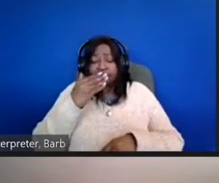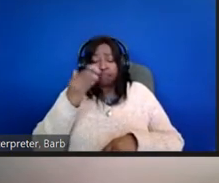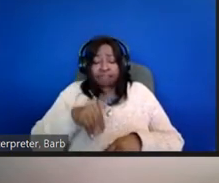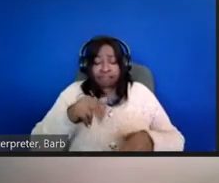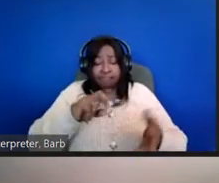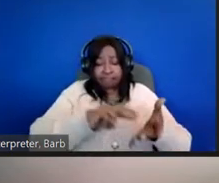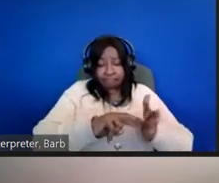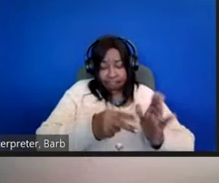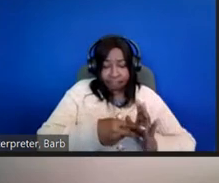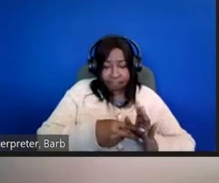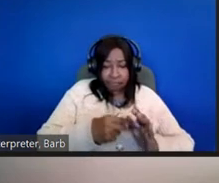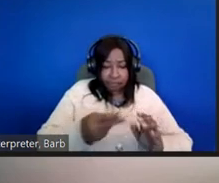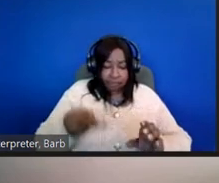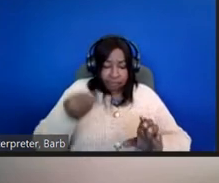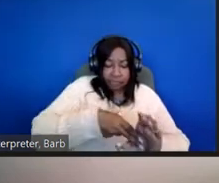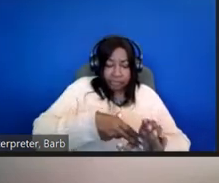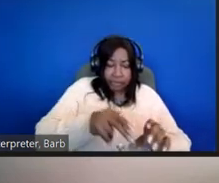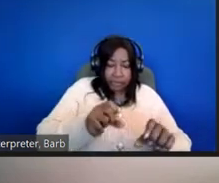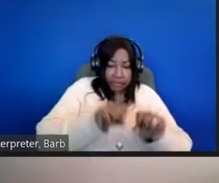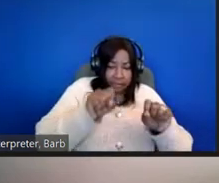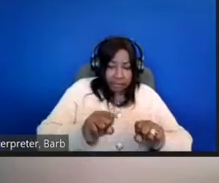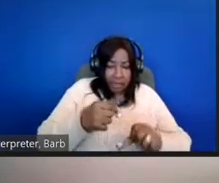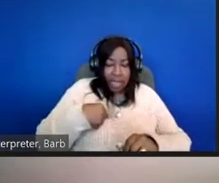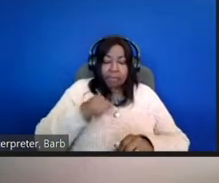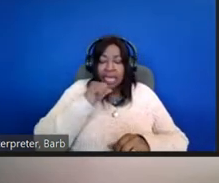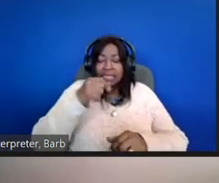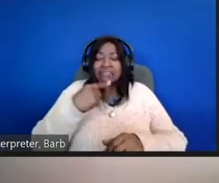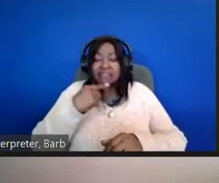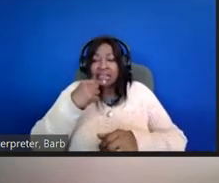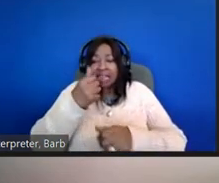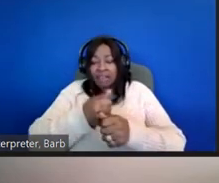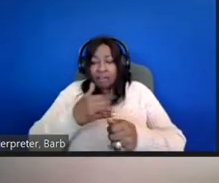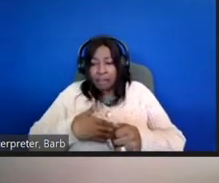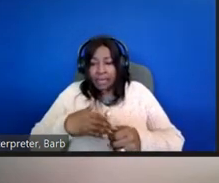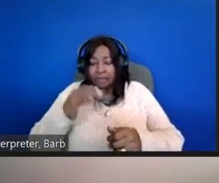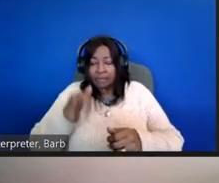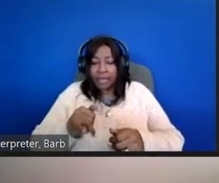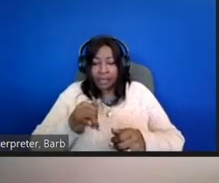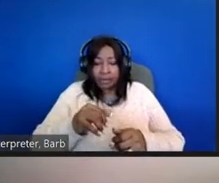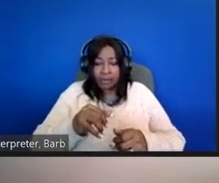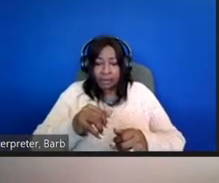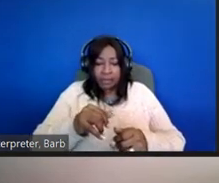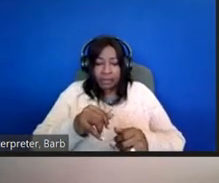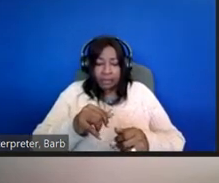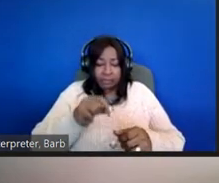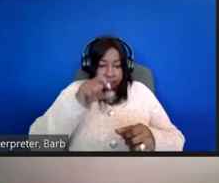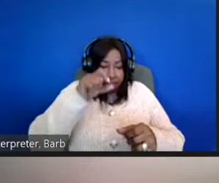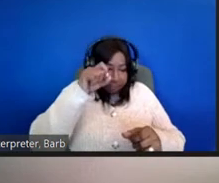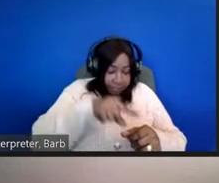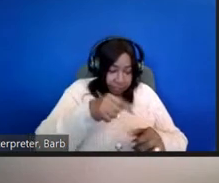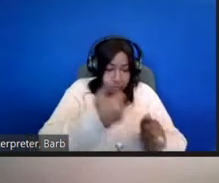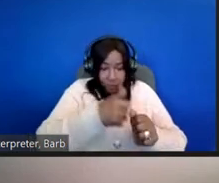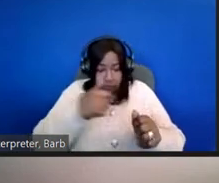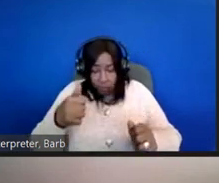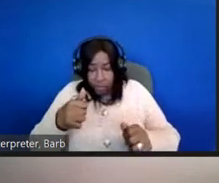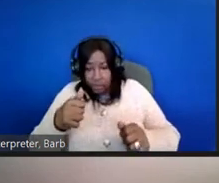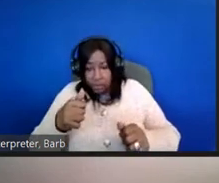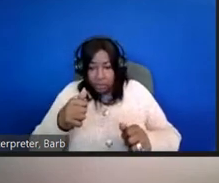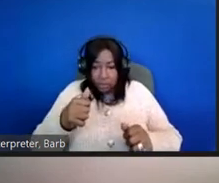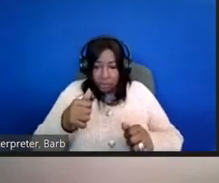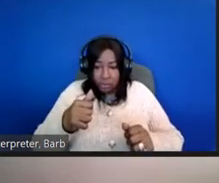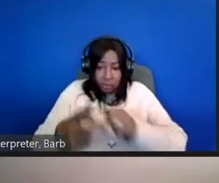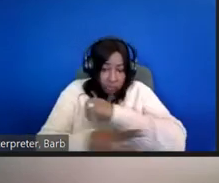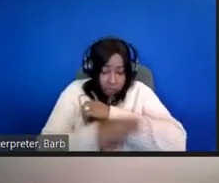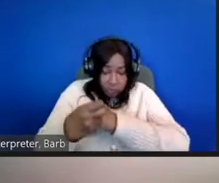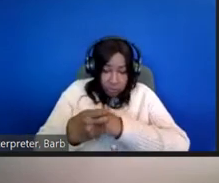from getting on the system. And I'm not saying everybody that flips the turnstile is out to be a crook, but a lot of the people